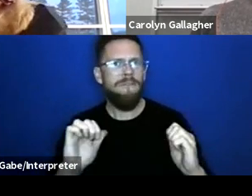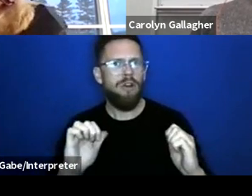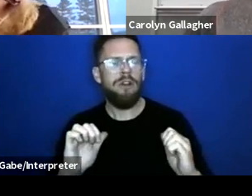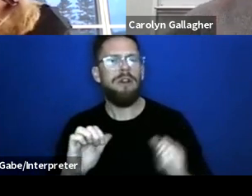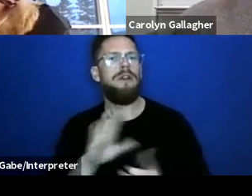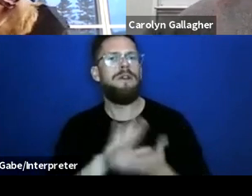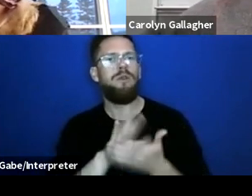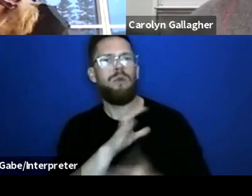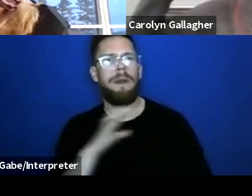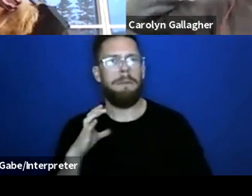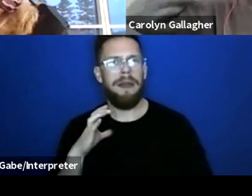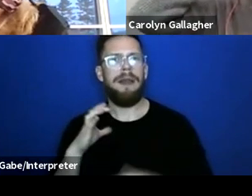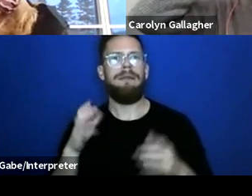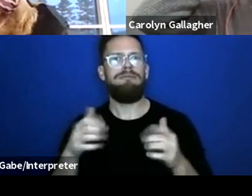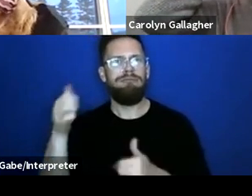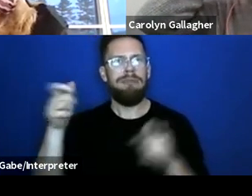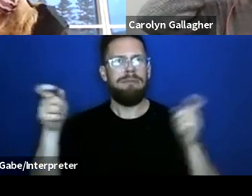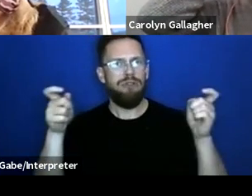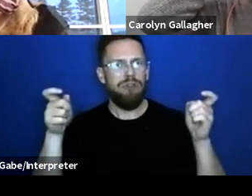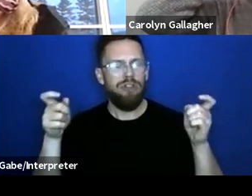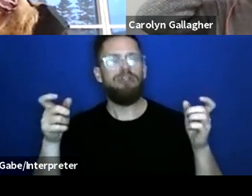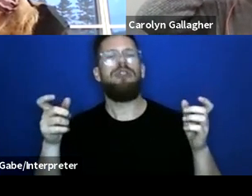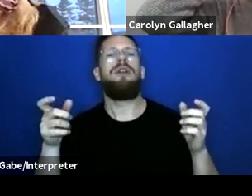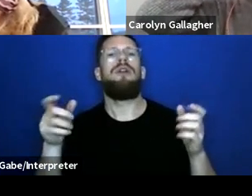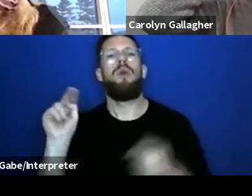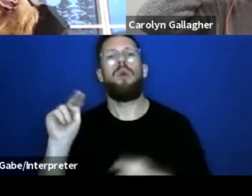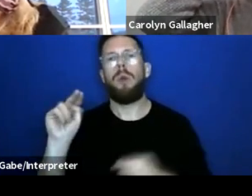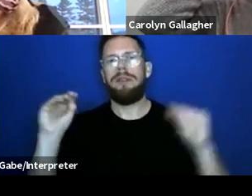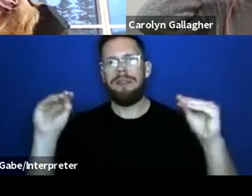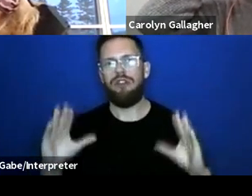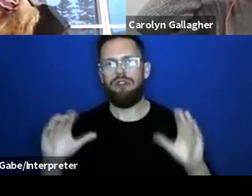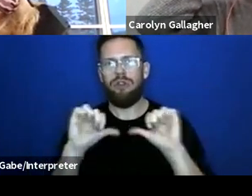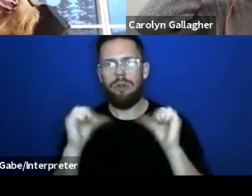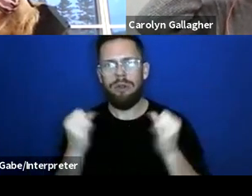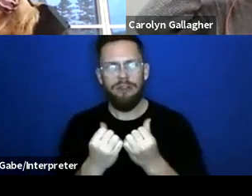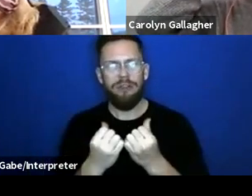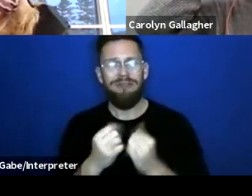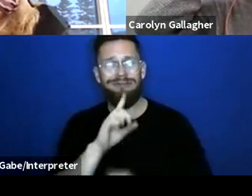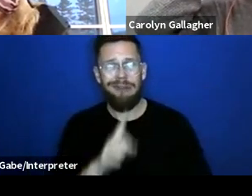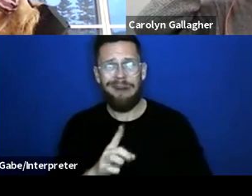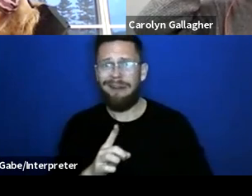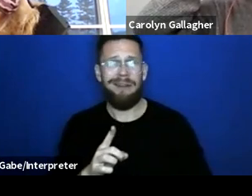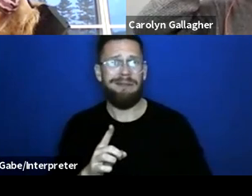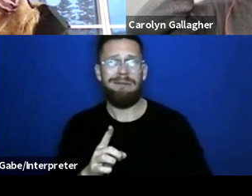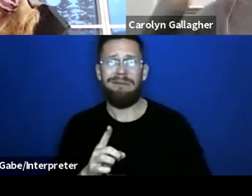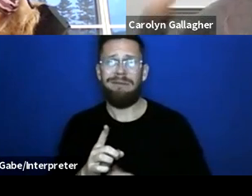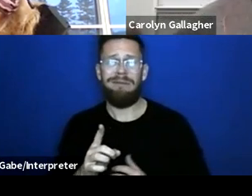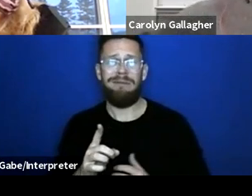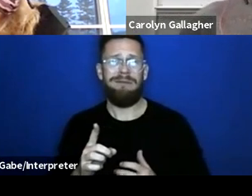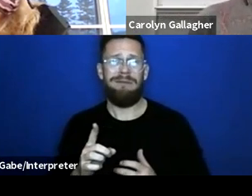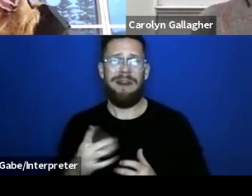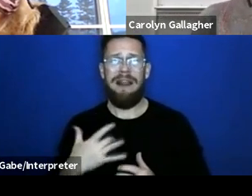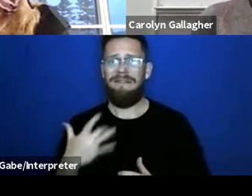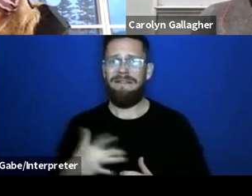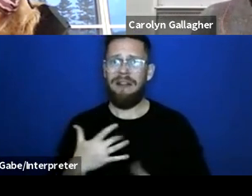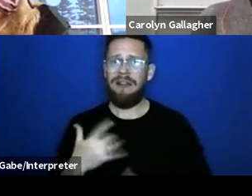committee, the administration, the Norton Teachers Association, really just felt from day one was